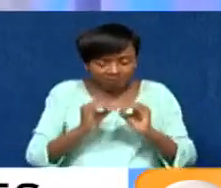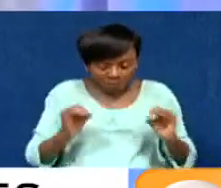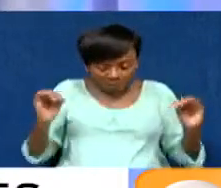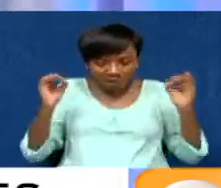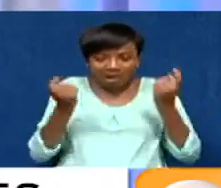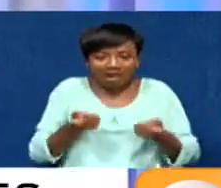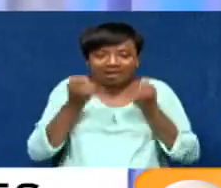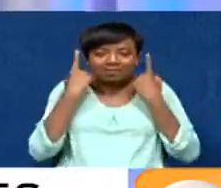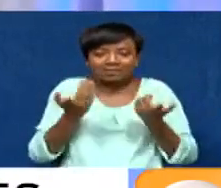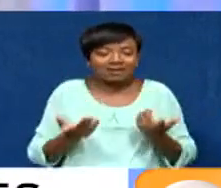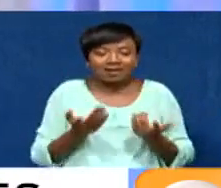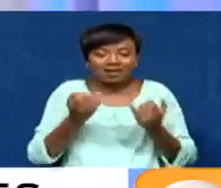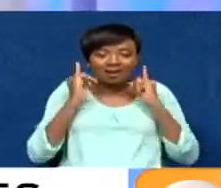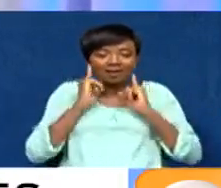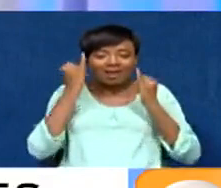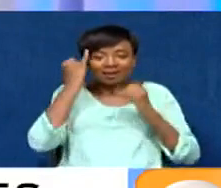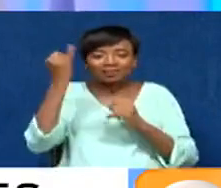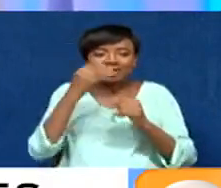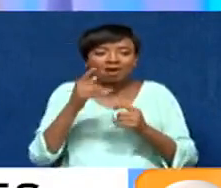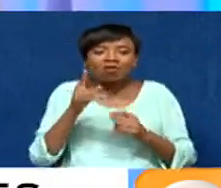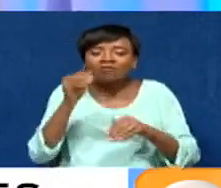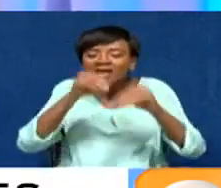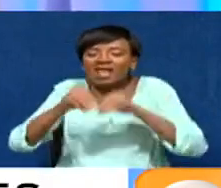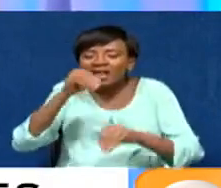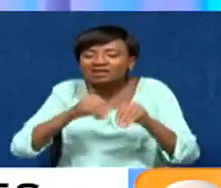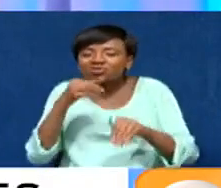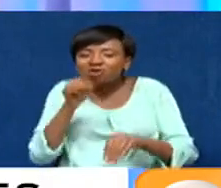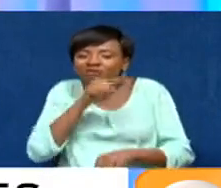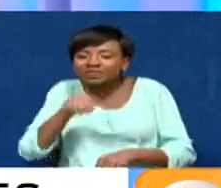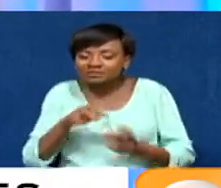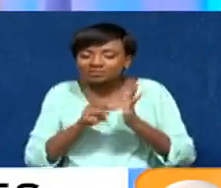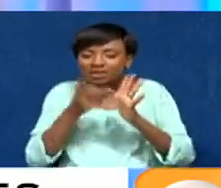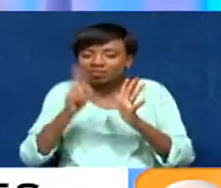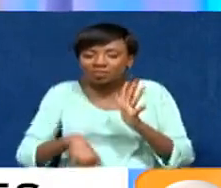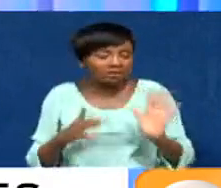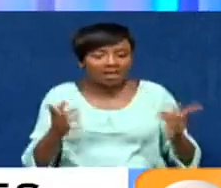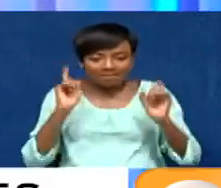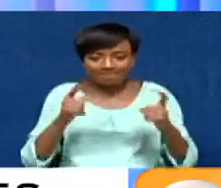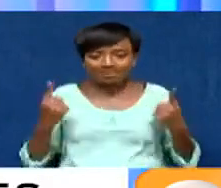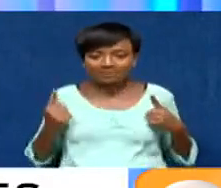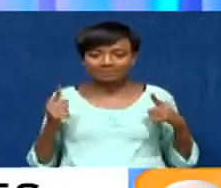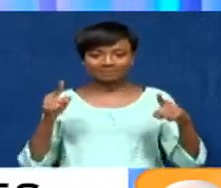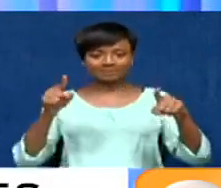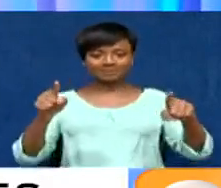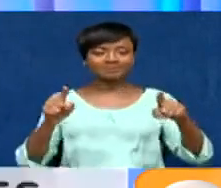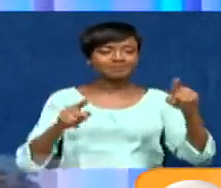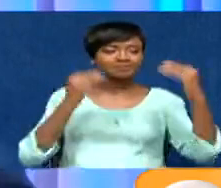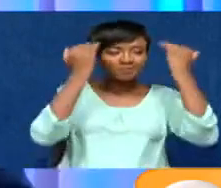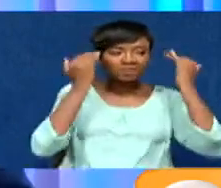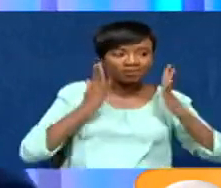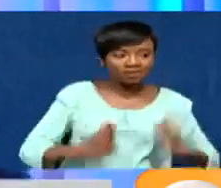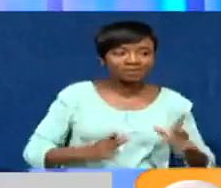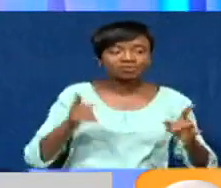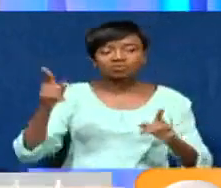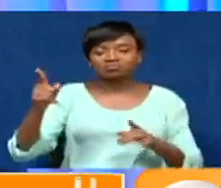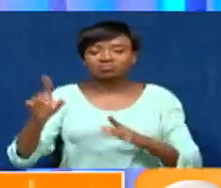a Kim's kit or what is an electoral offence. So we must move in tandem. At the ODPP, we are committed